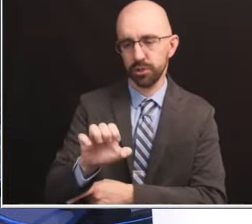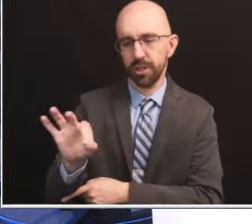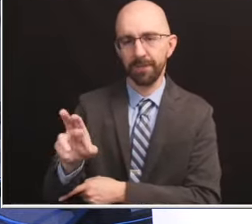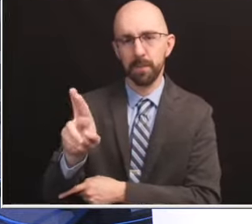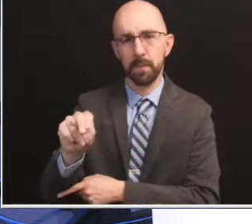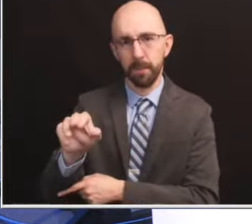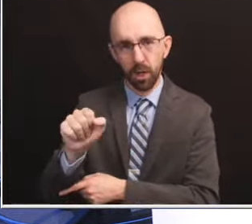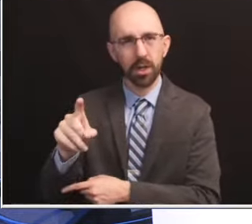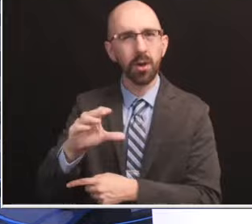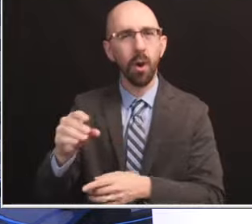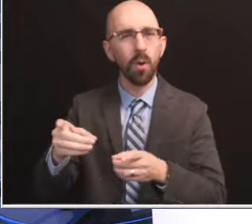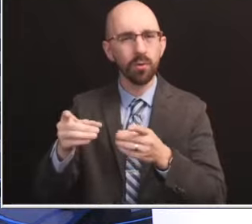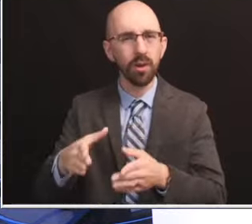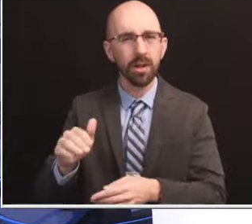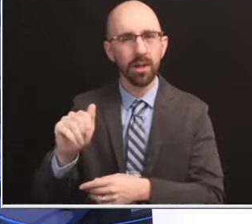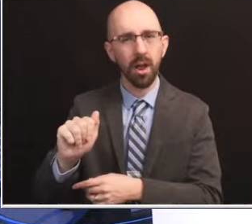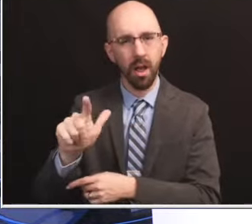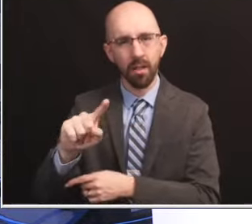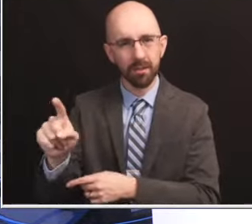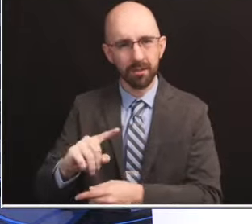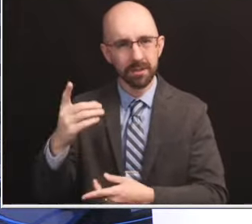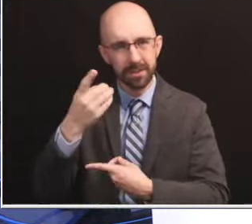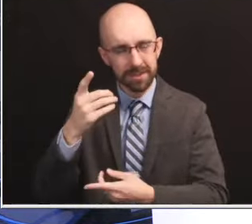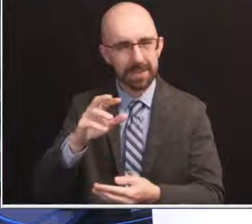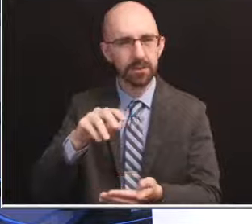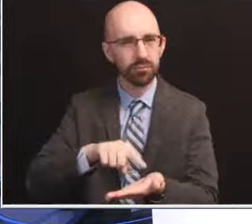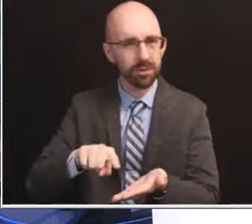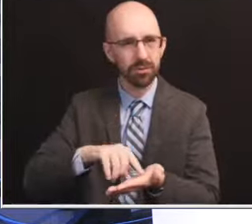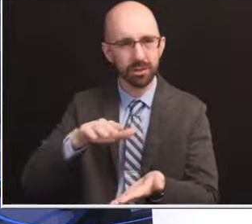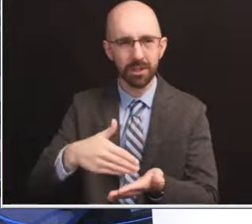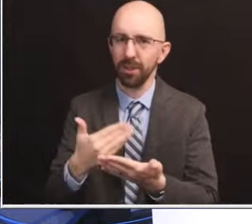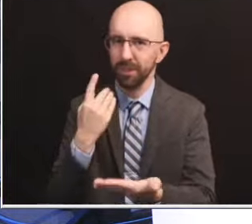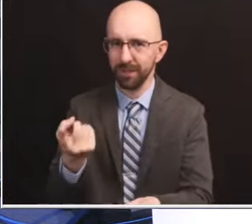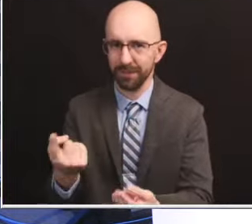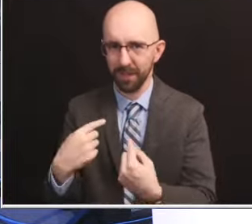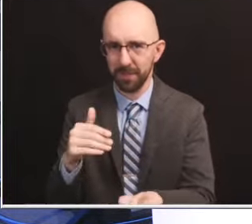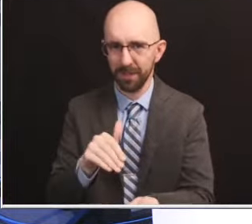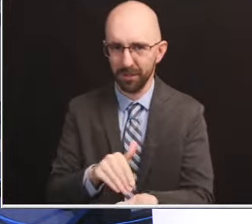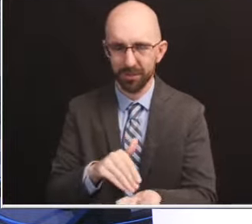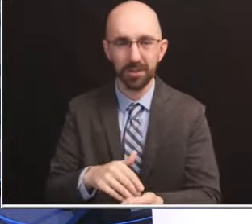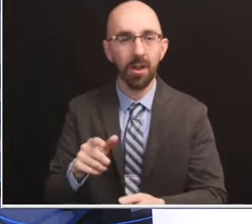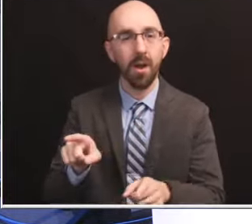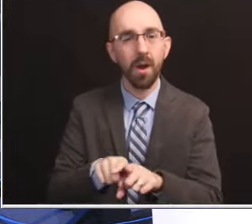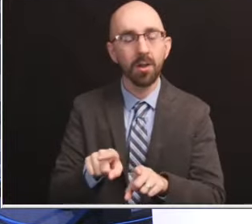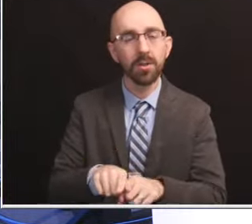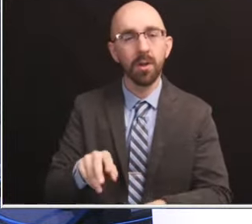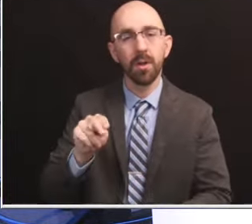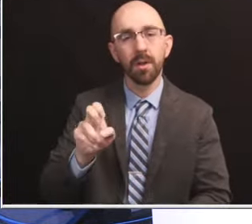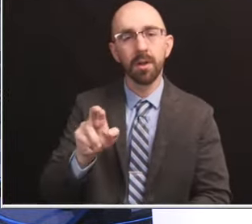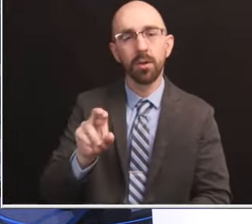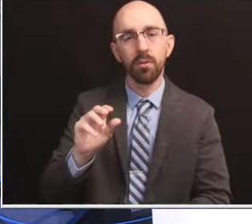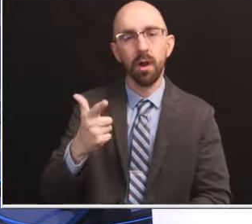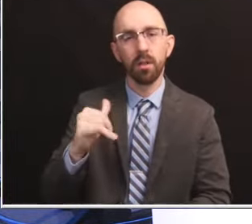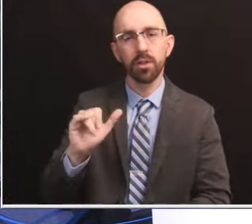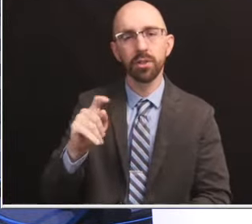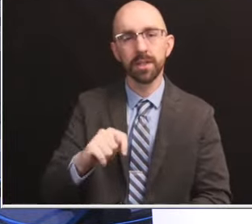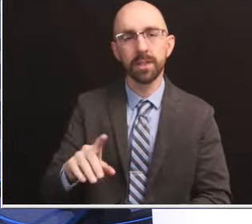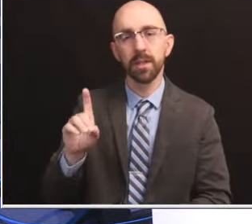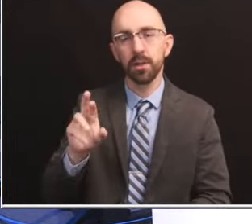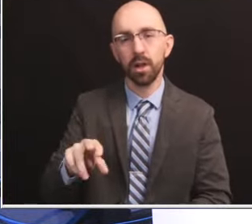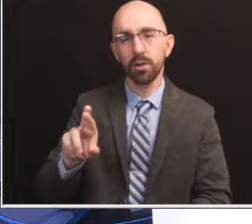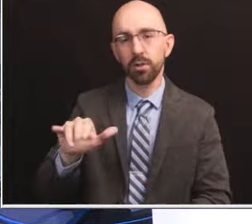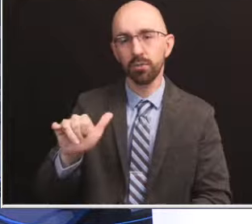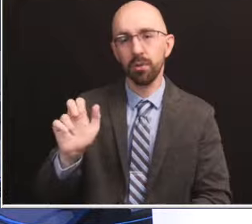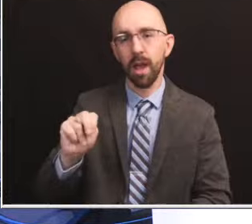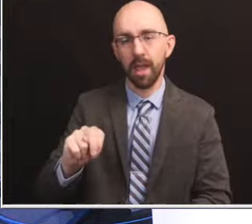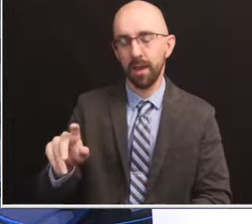KU Alzheimer's Disease Research Center. Thank you for being here, Dr. Burns. And we also have neurologist Dr. Ryan Townley. Thank you for